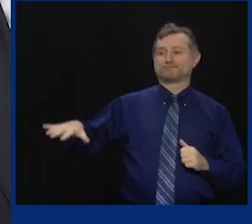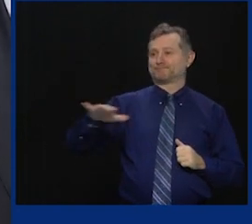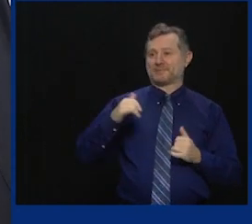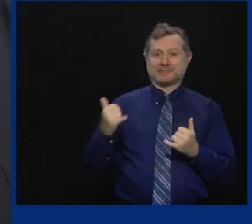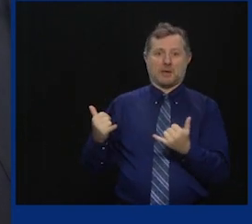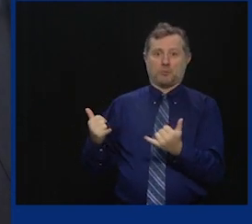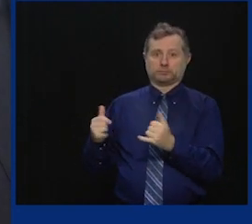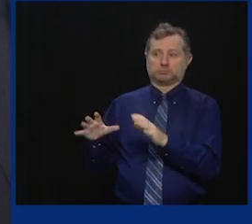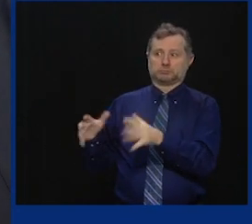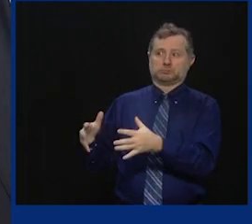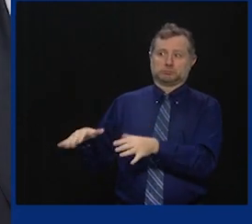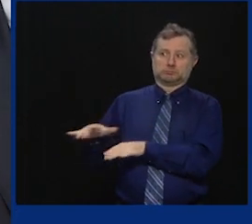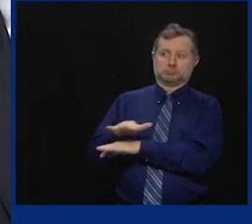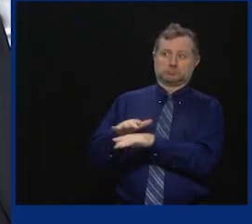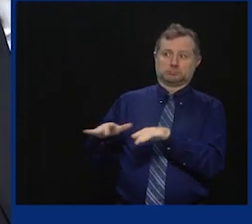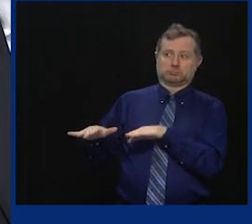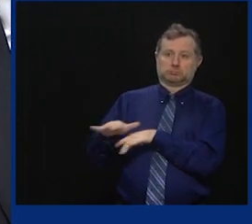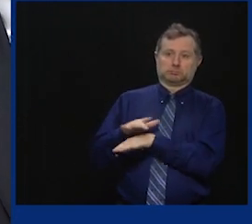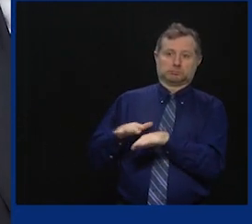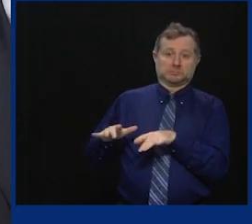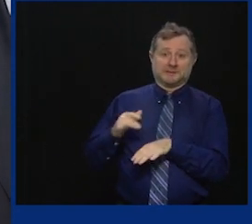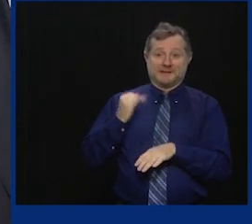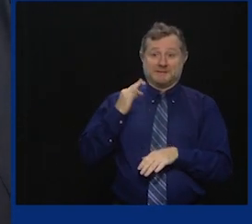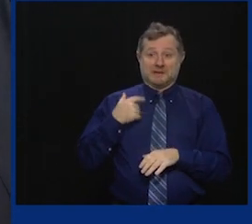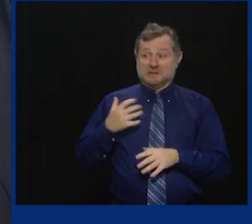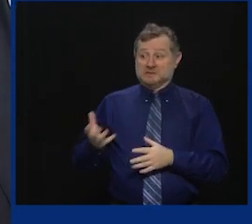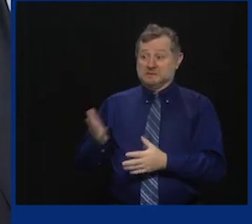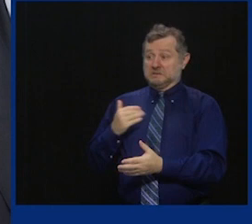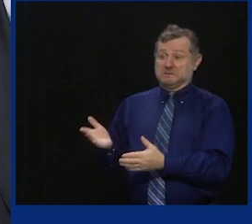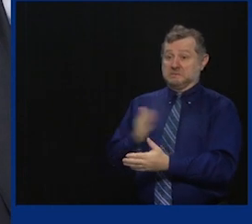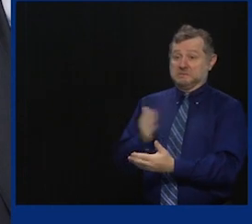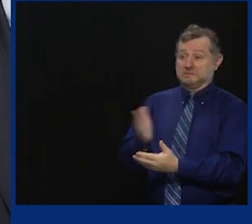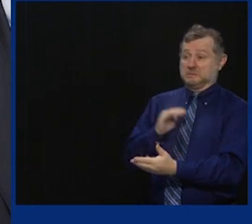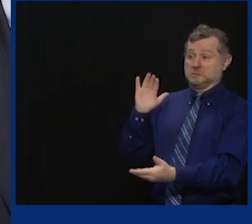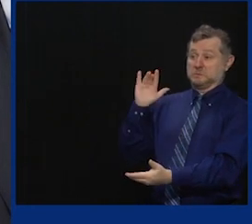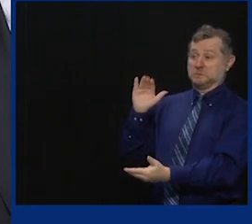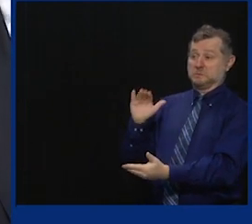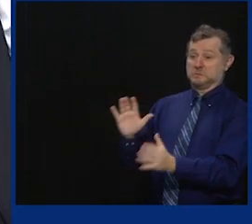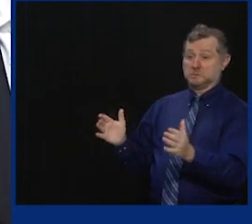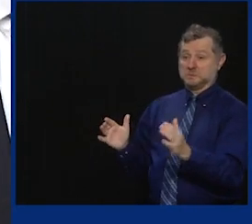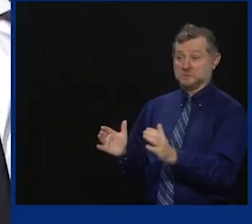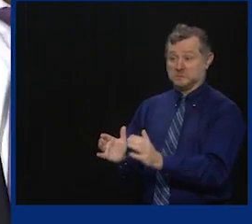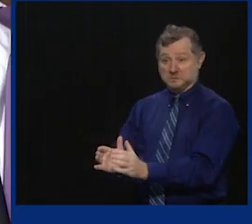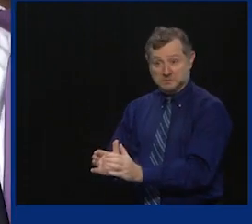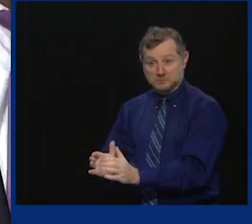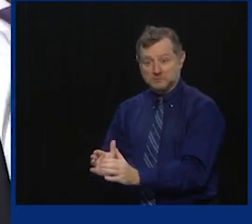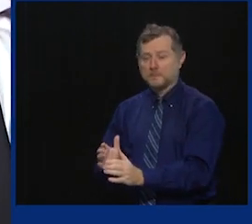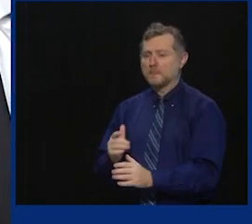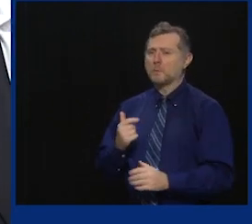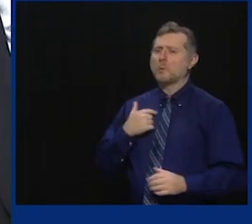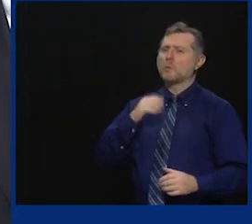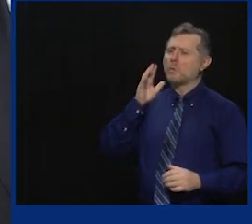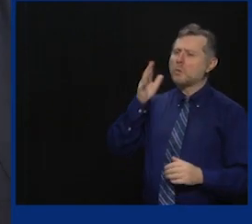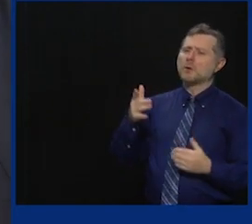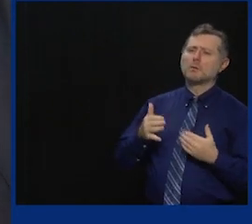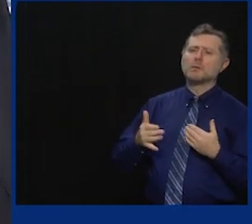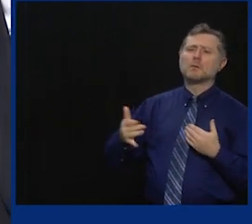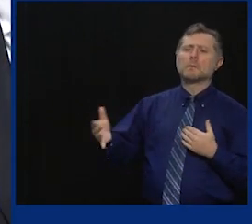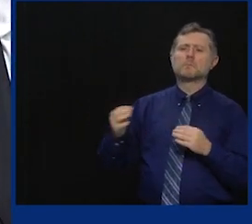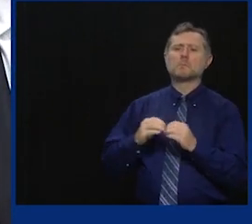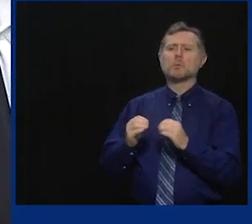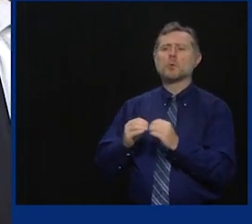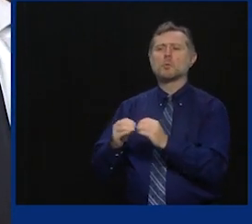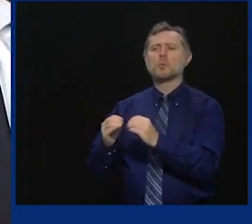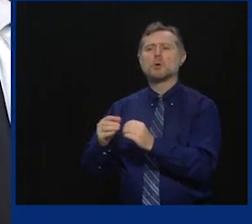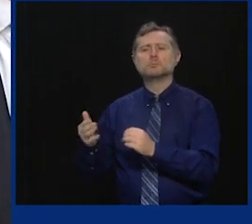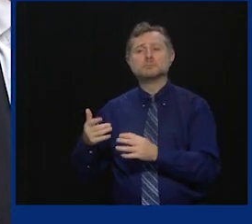take numbers out of that environment, and this is going to increase. This will continue beyond just today. We just had our dramatic announcement today,